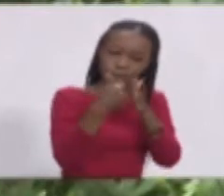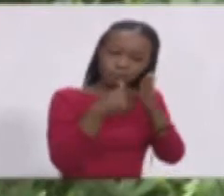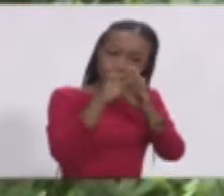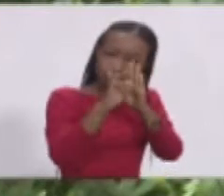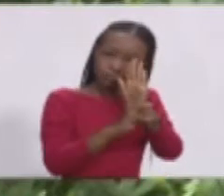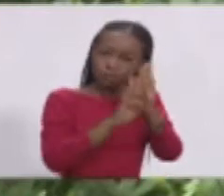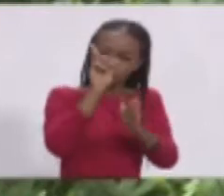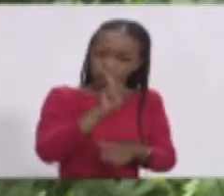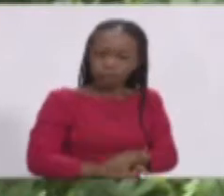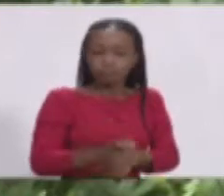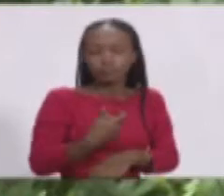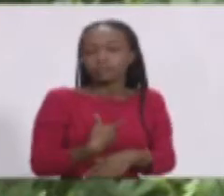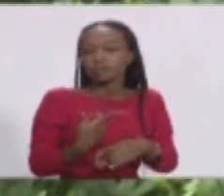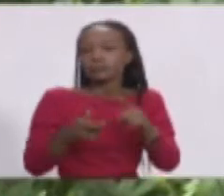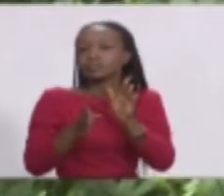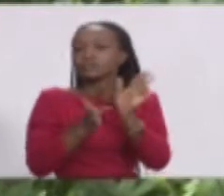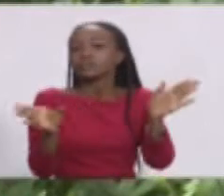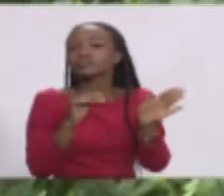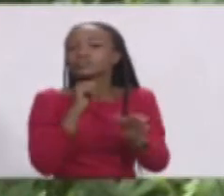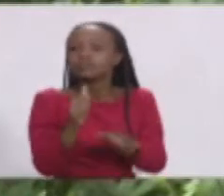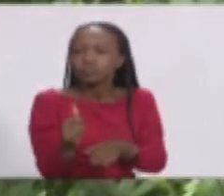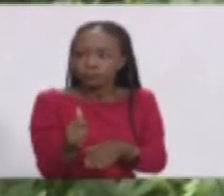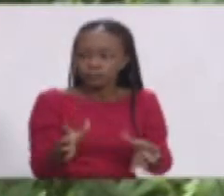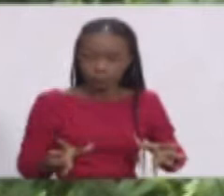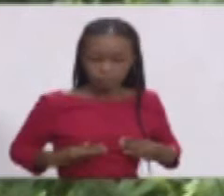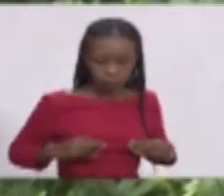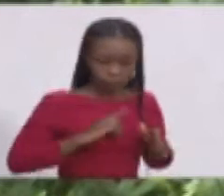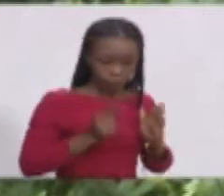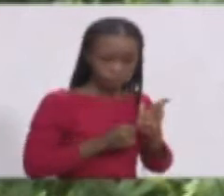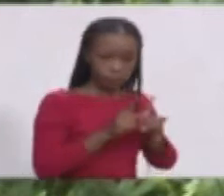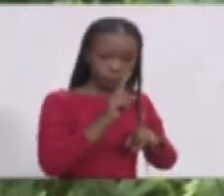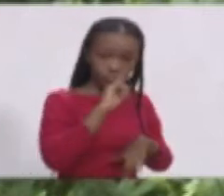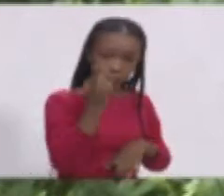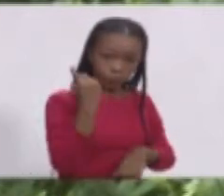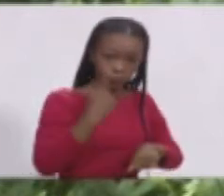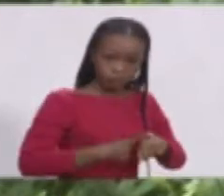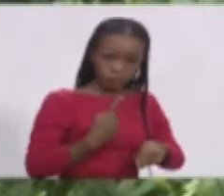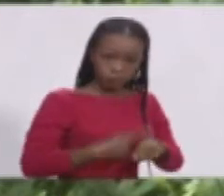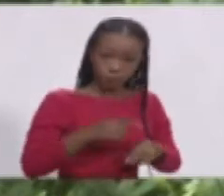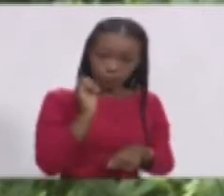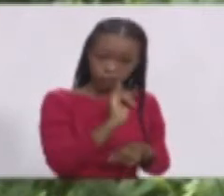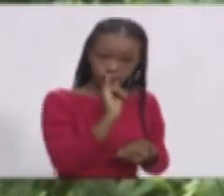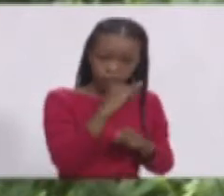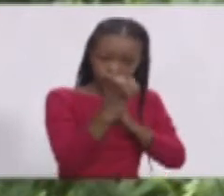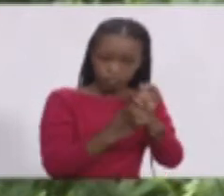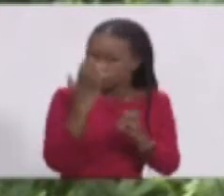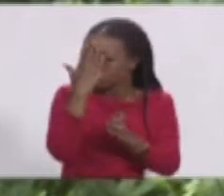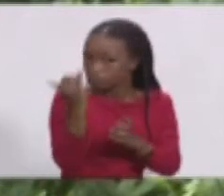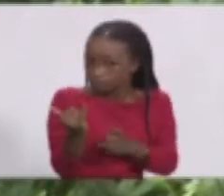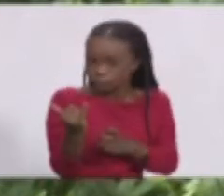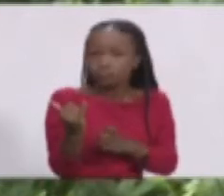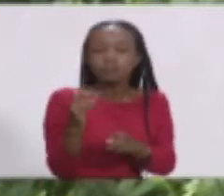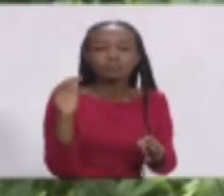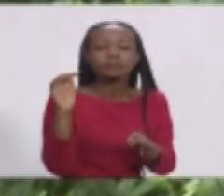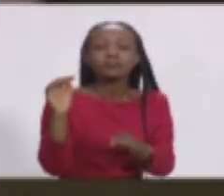to get buy-in from the public, not bully them into accepting. And the first step of doing that is to explain to them why they have